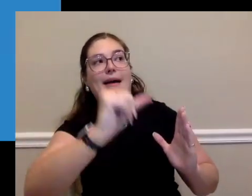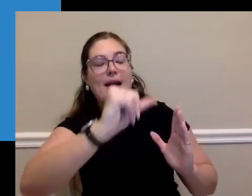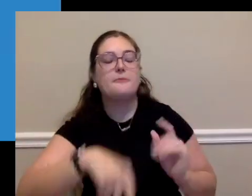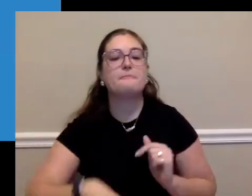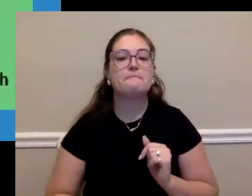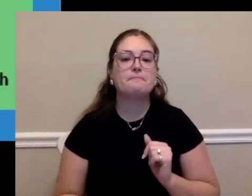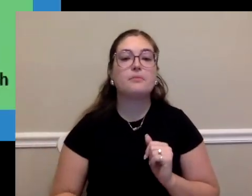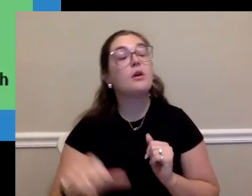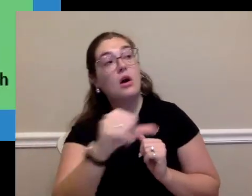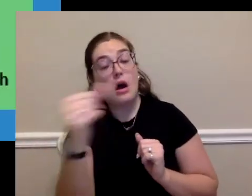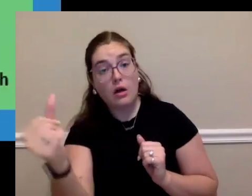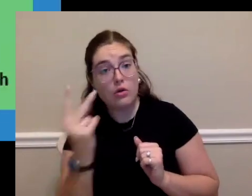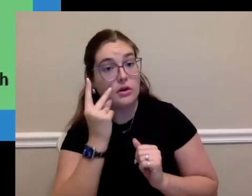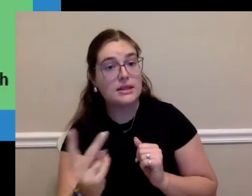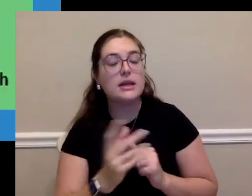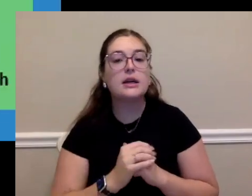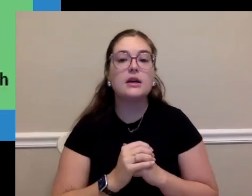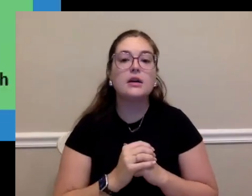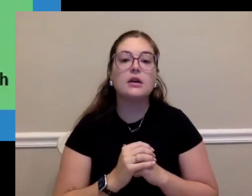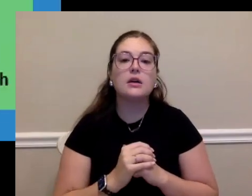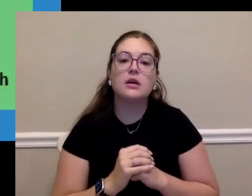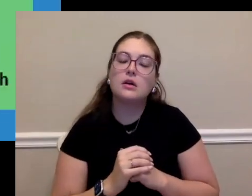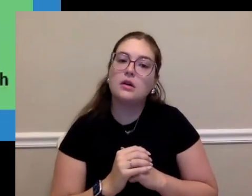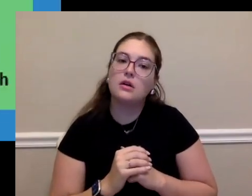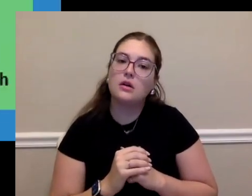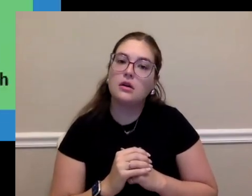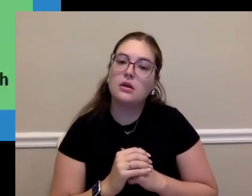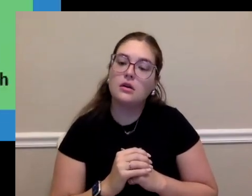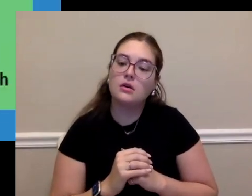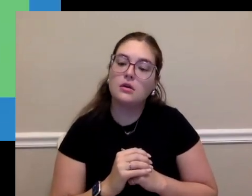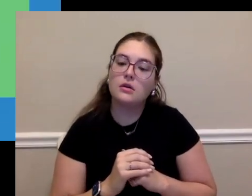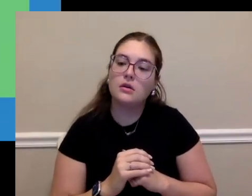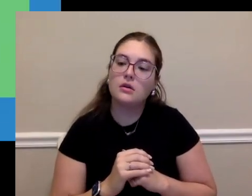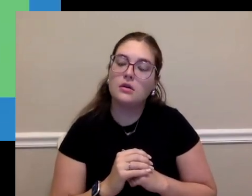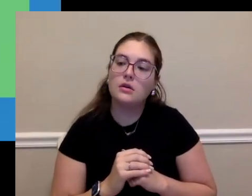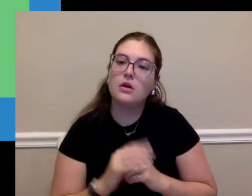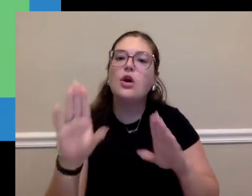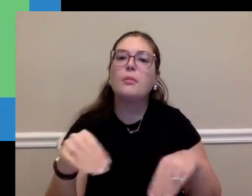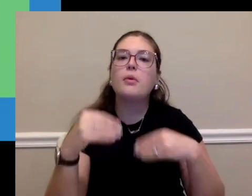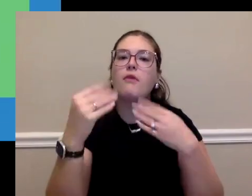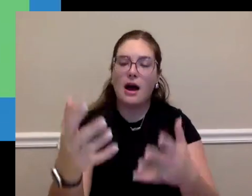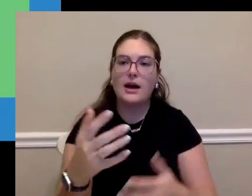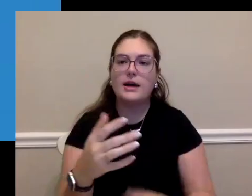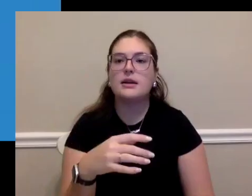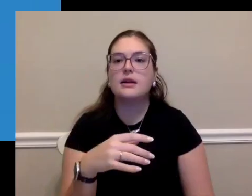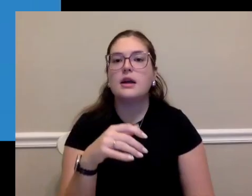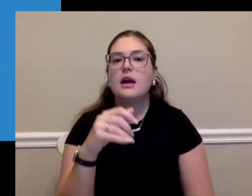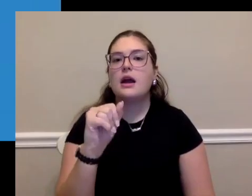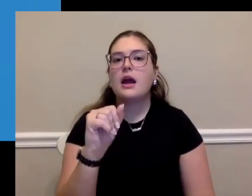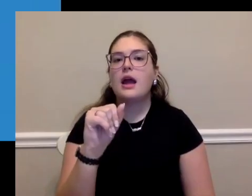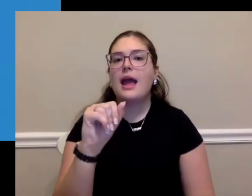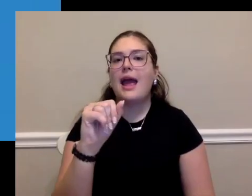see here, did you offer AJ as a Spanish translation of singular they, them in